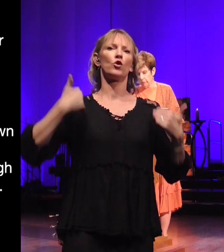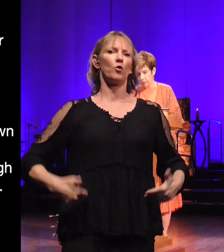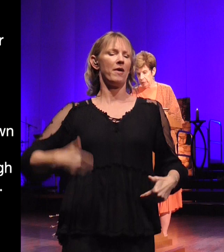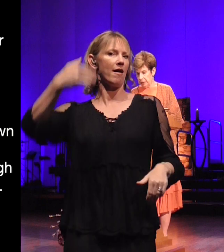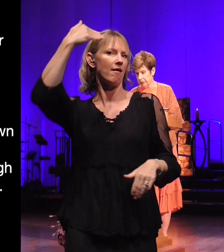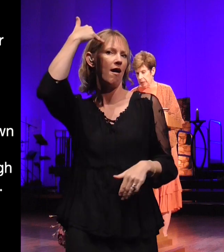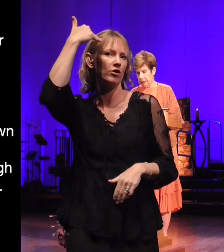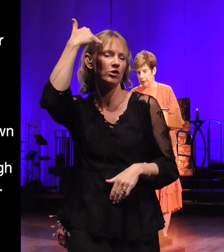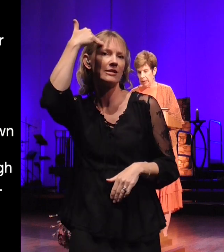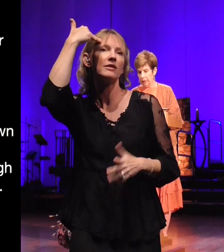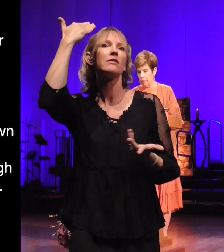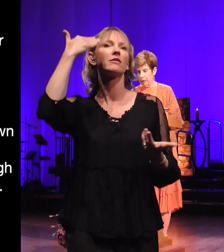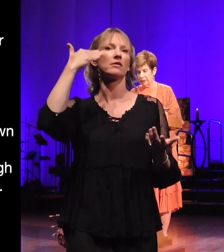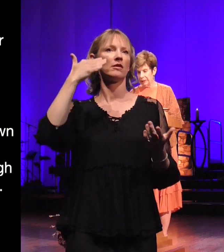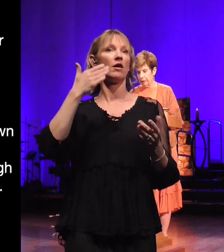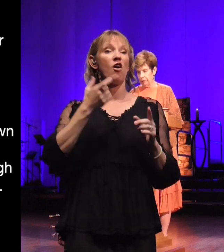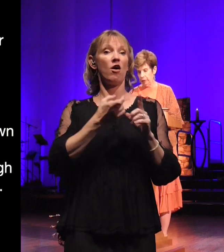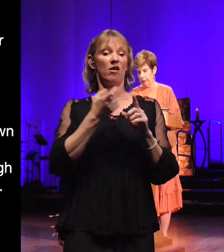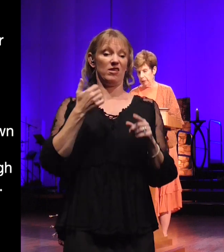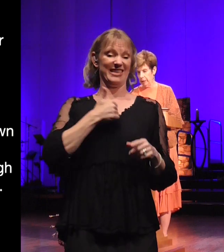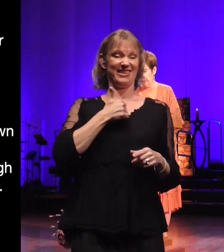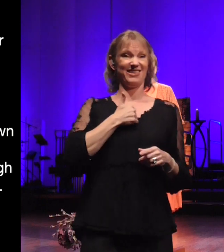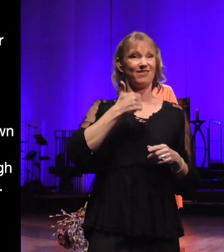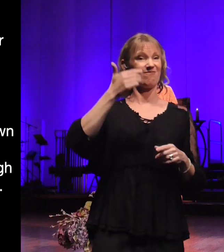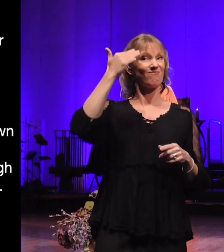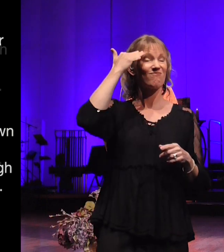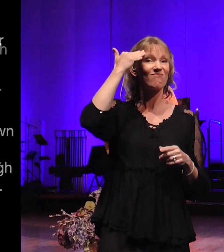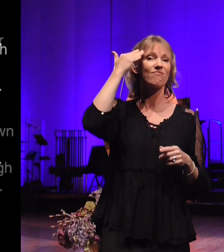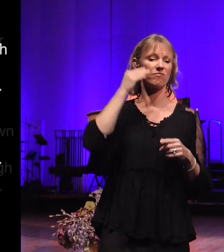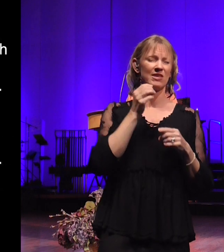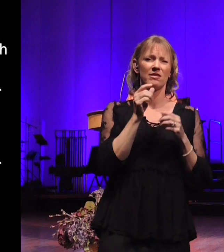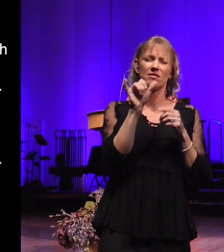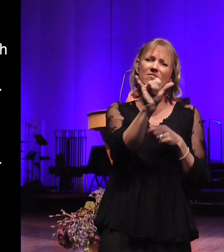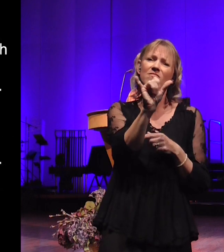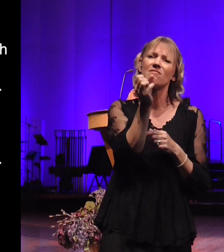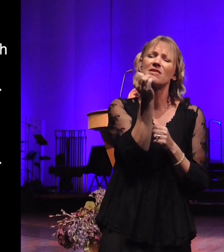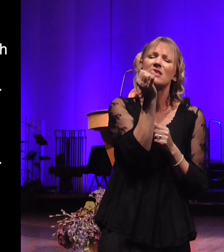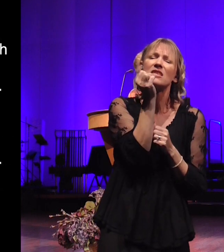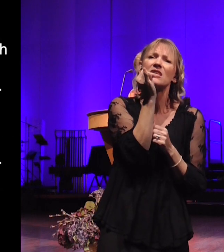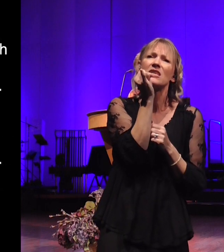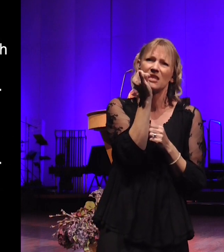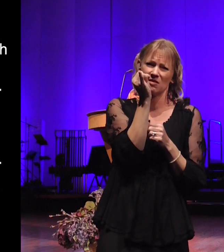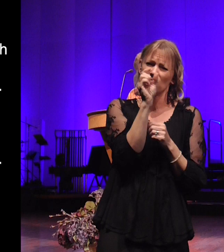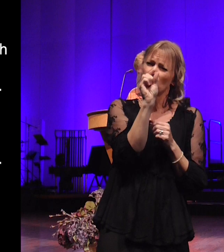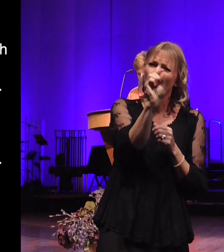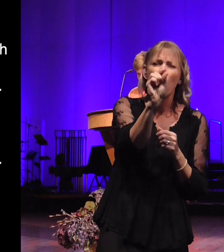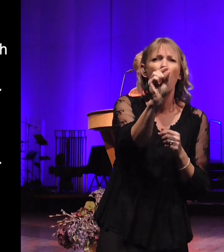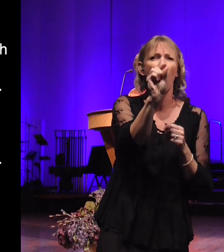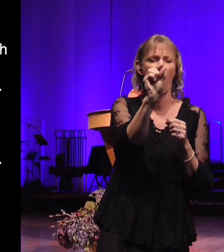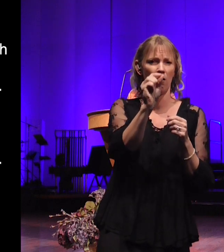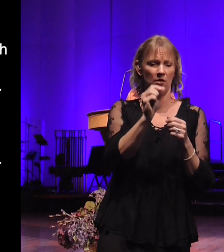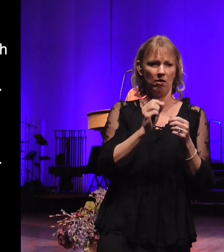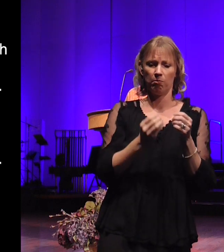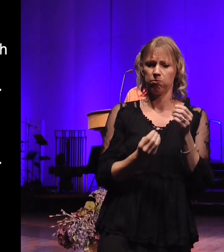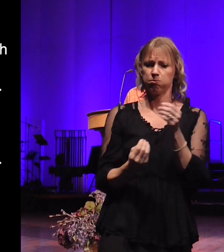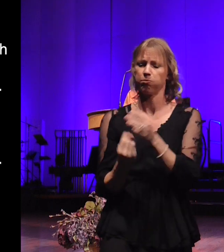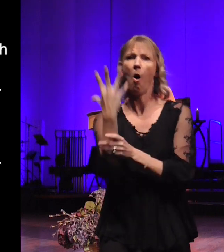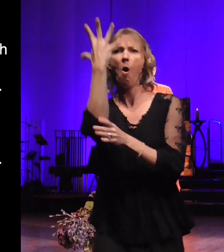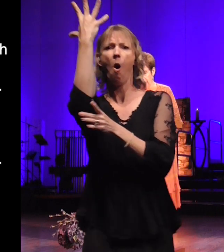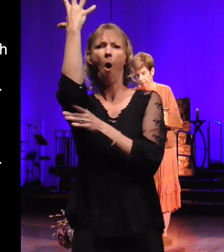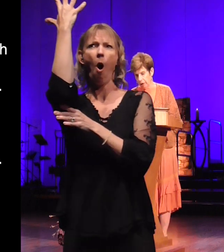busting through the tiny acorn selfhood that we arrived on the planet with, into the oak